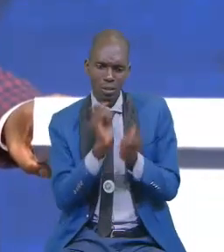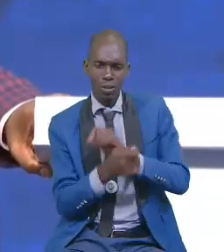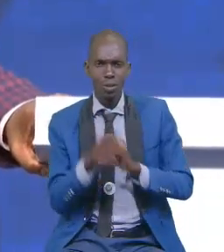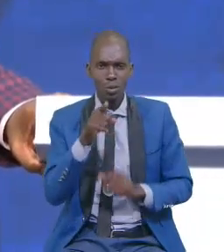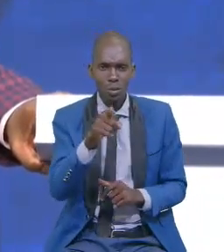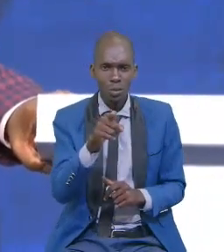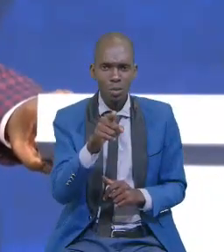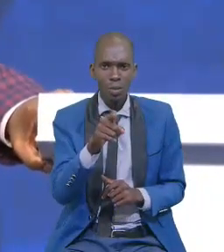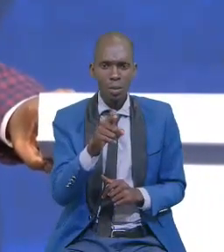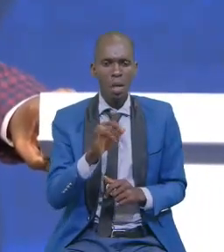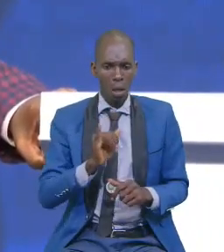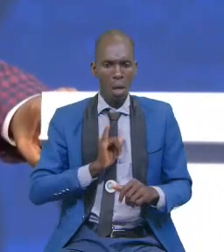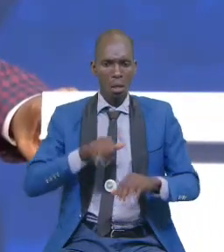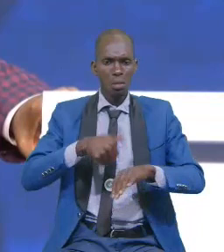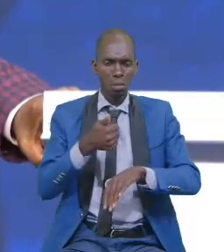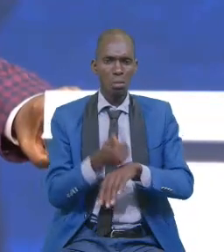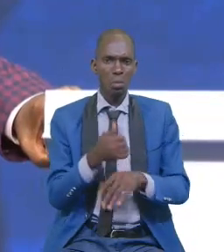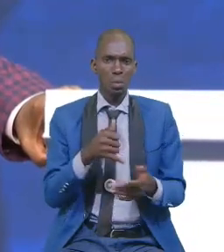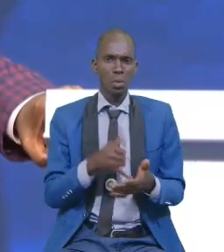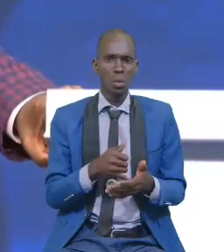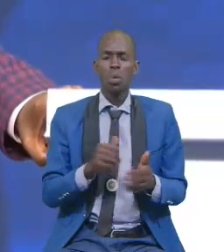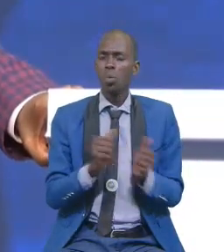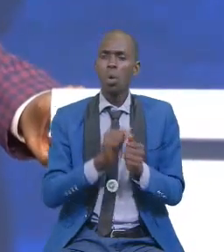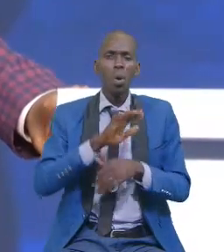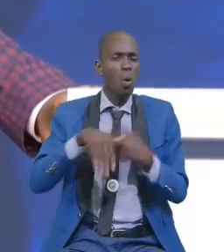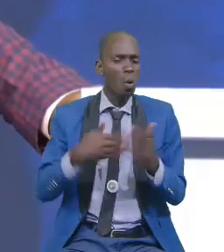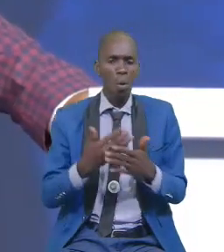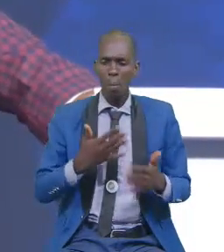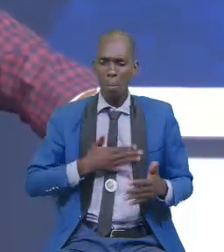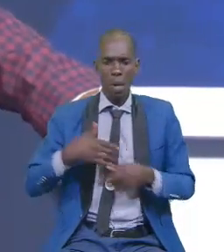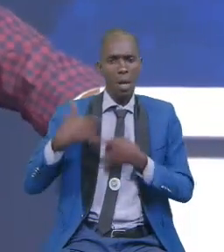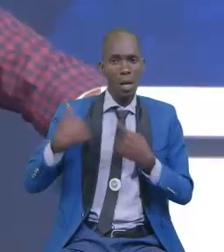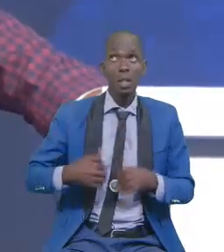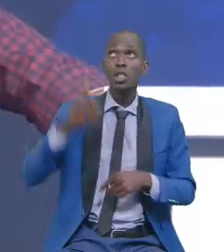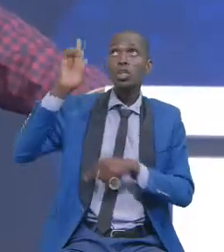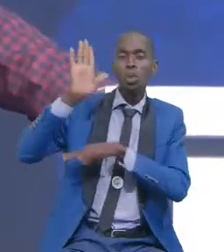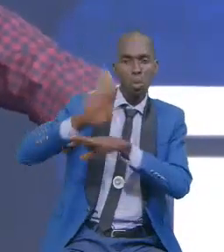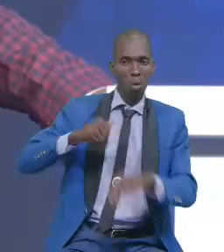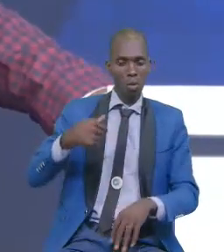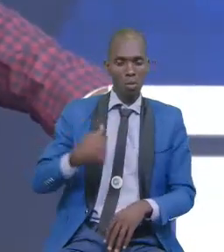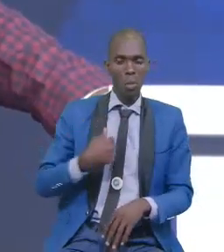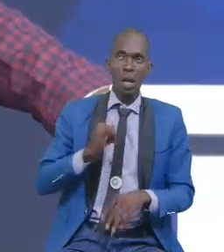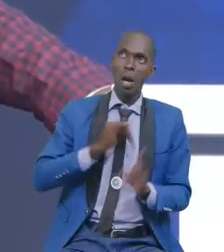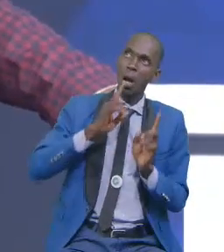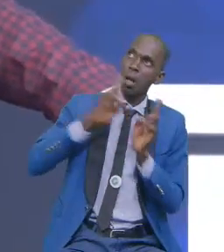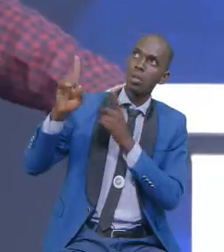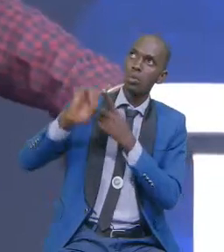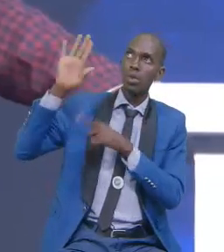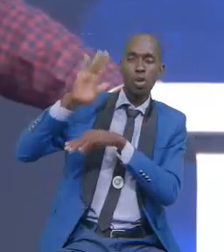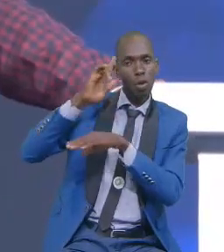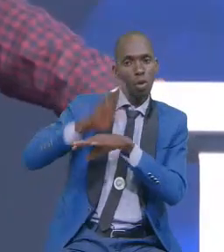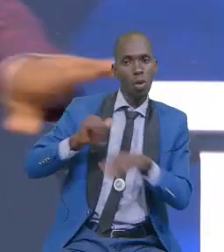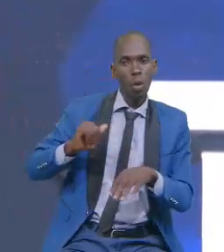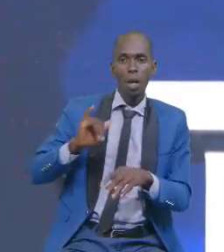I affirm with all my heart. He called me. I responded. I came